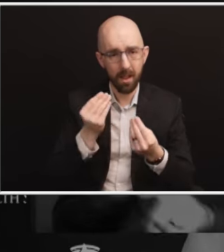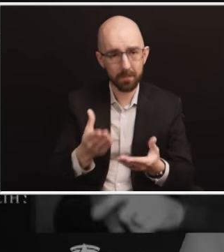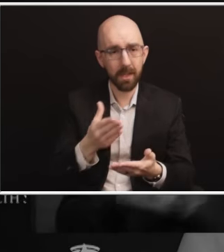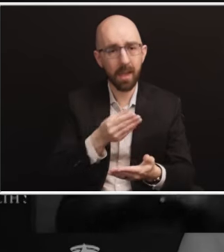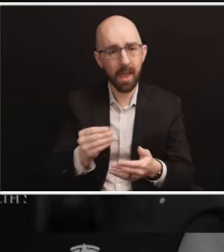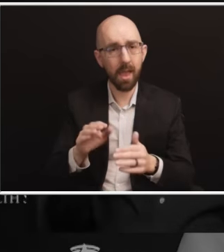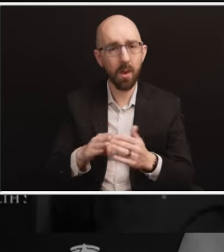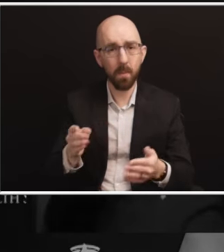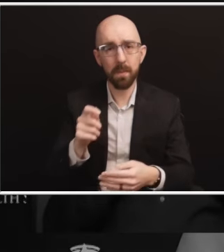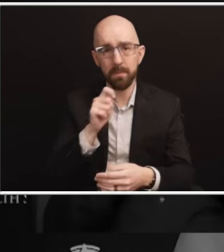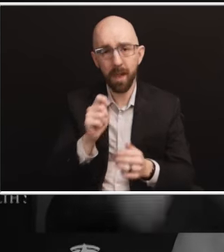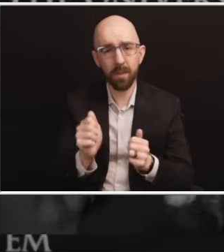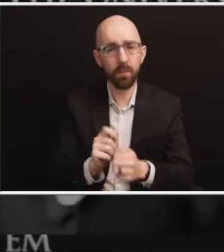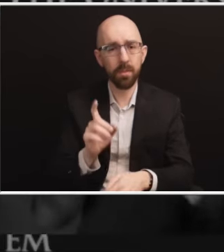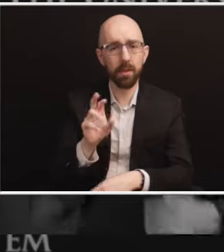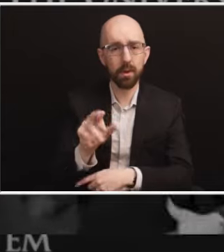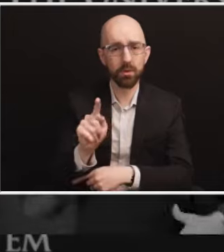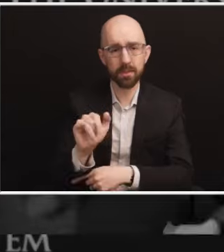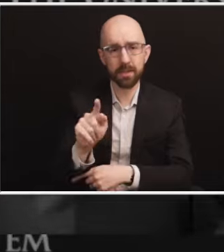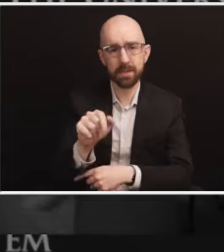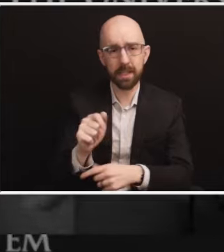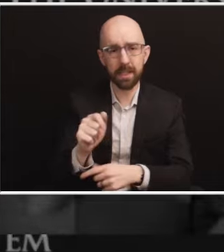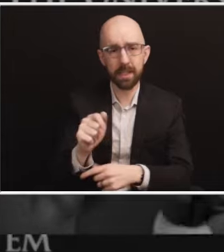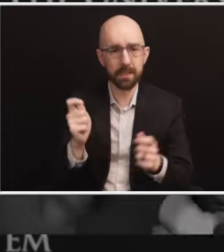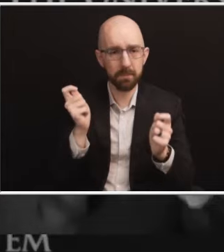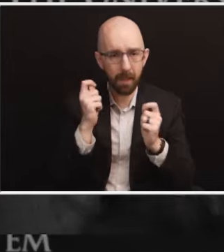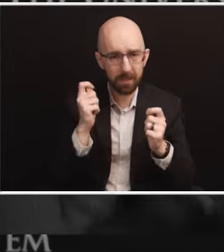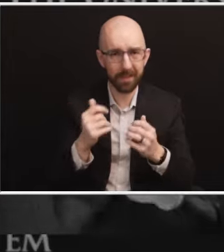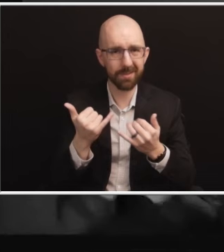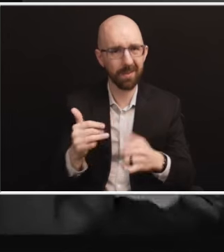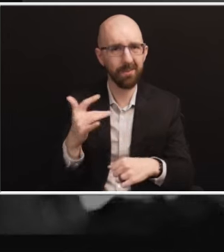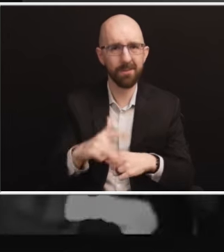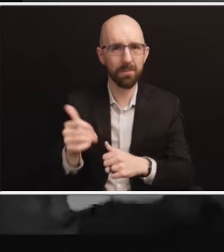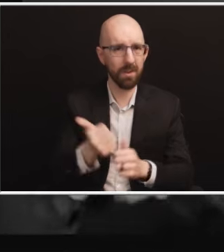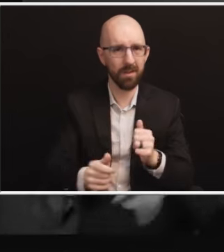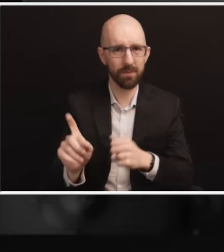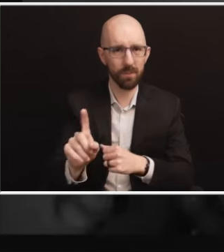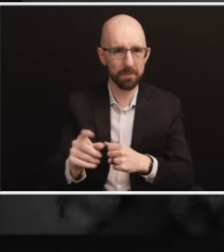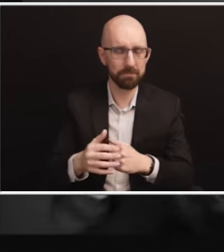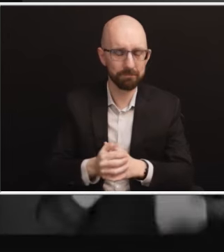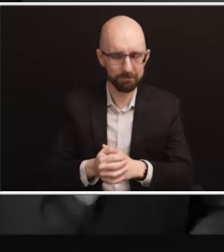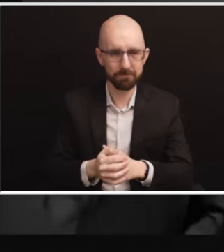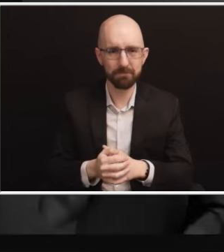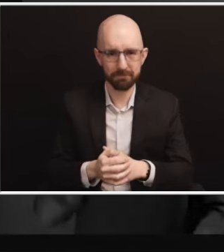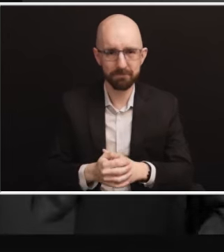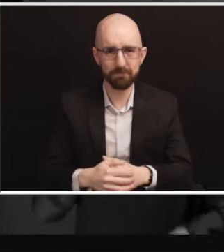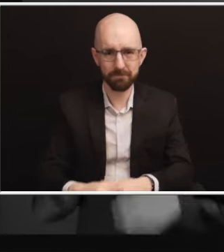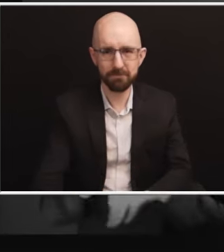Mics with Dr. Stites podcasts. Now, everywhere podcasts are available.